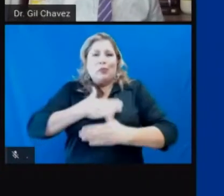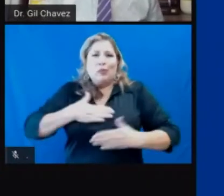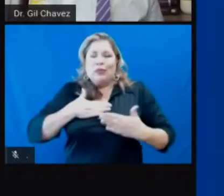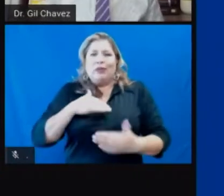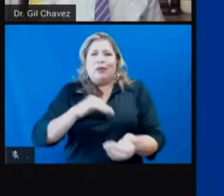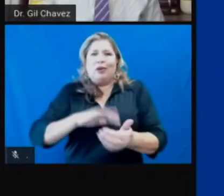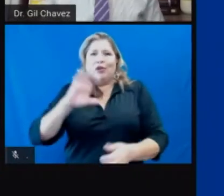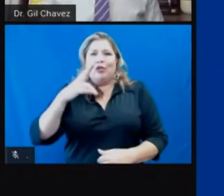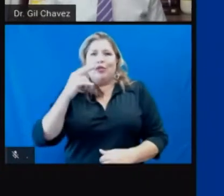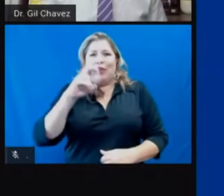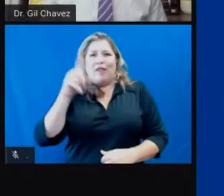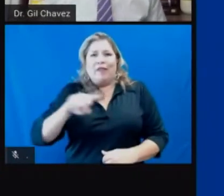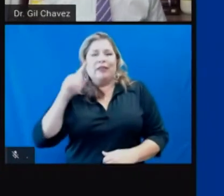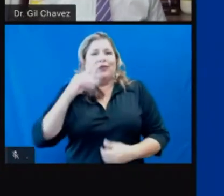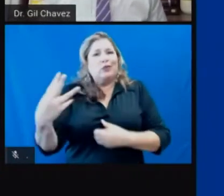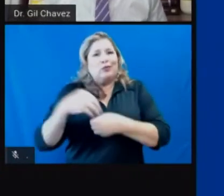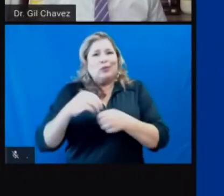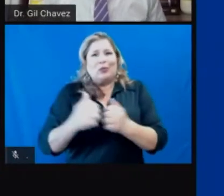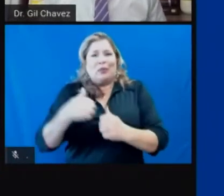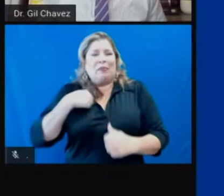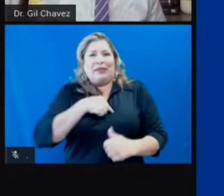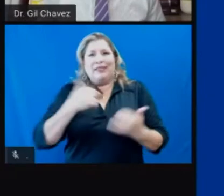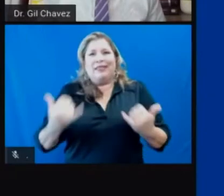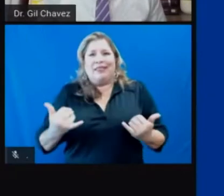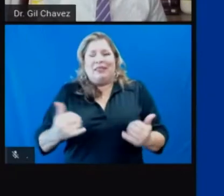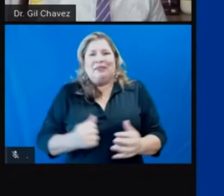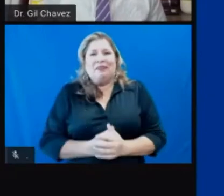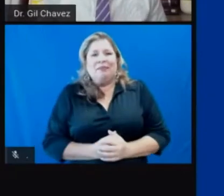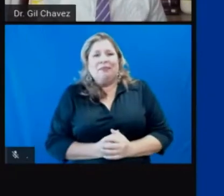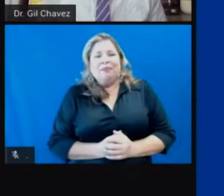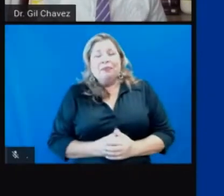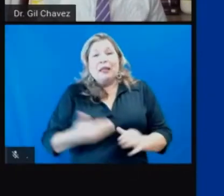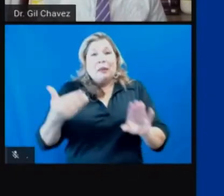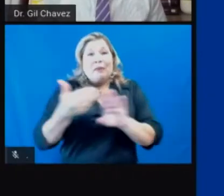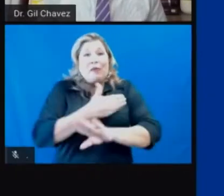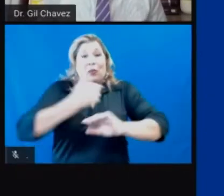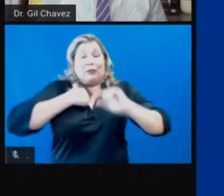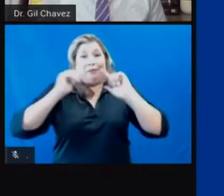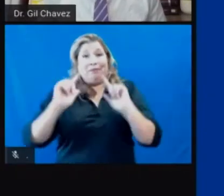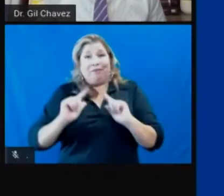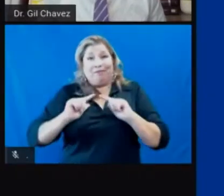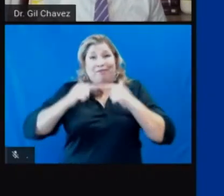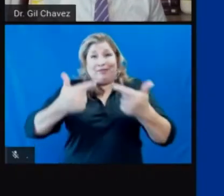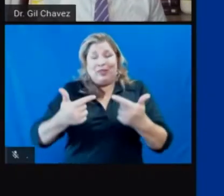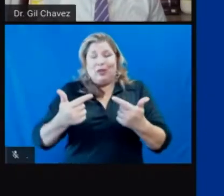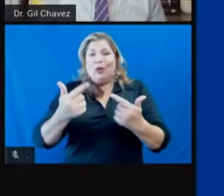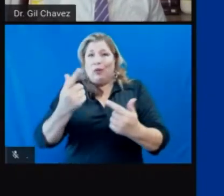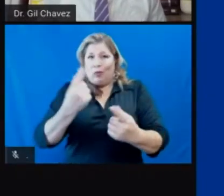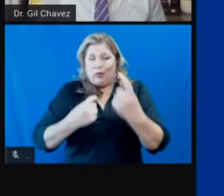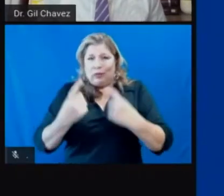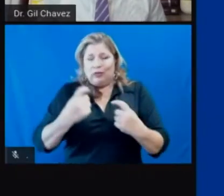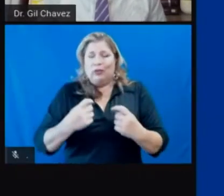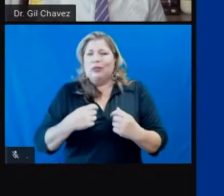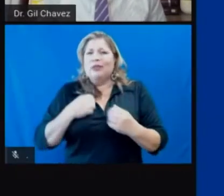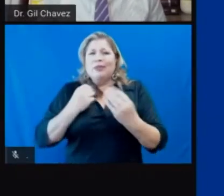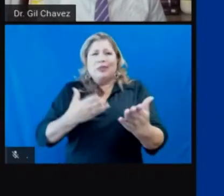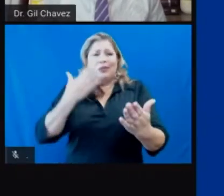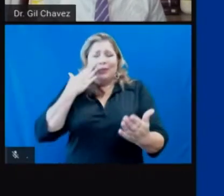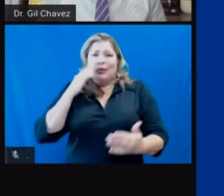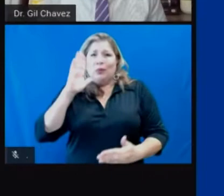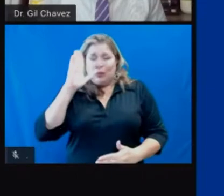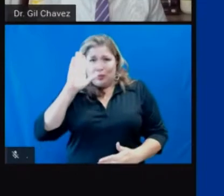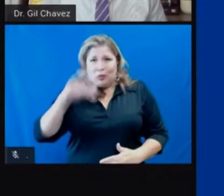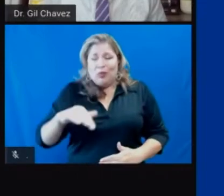me. So before we get to questions, together we can stop this surge. We've done